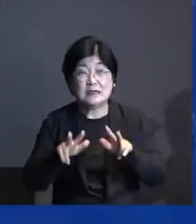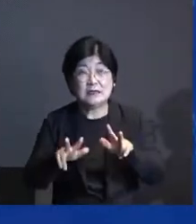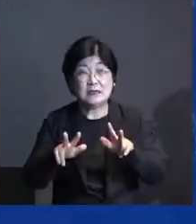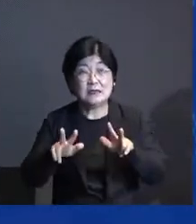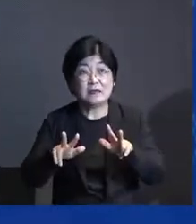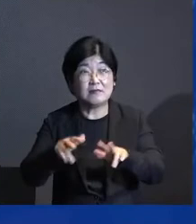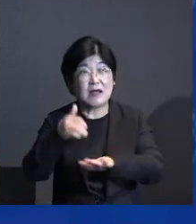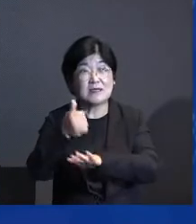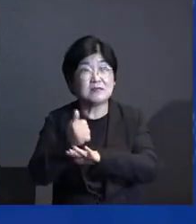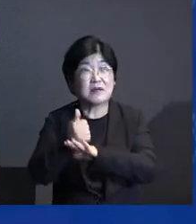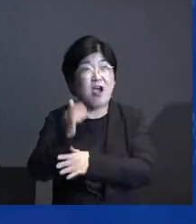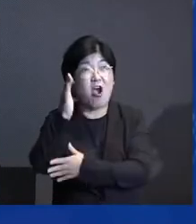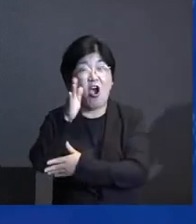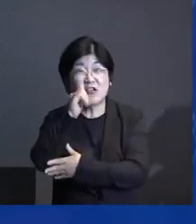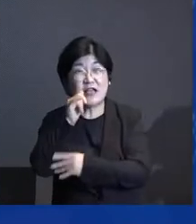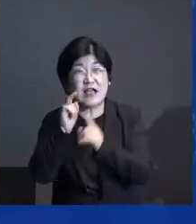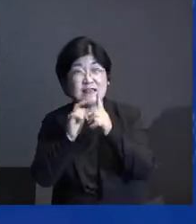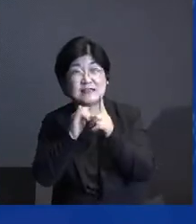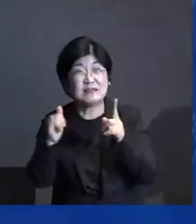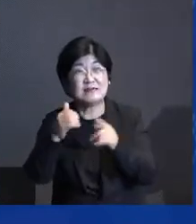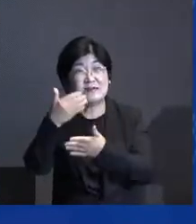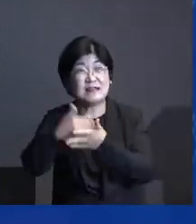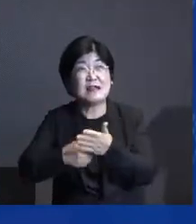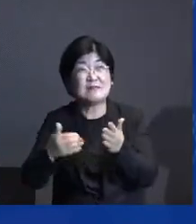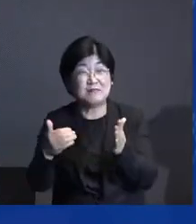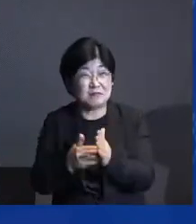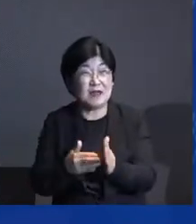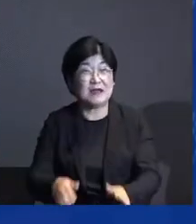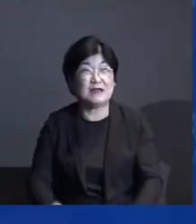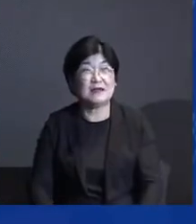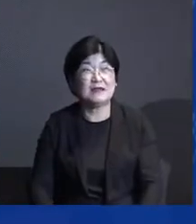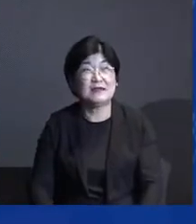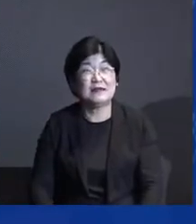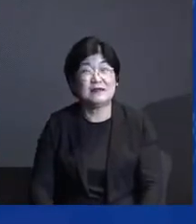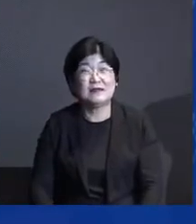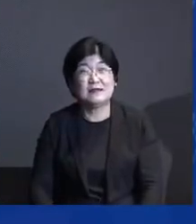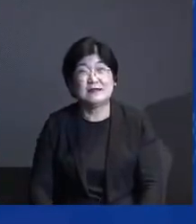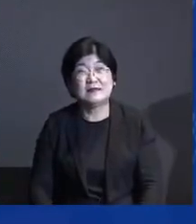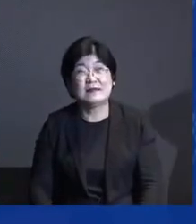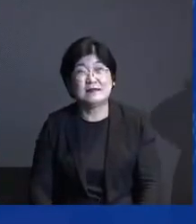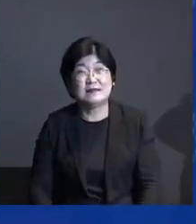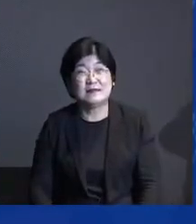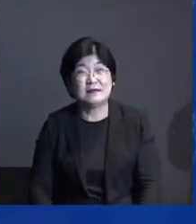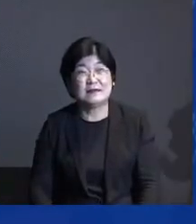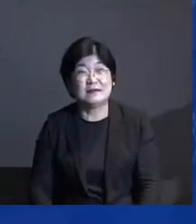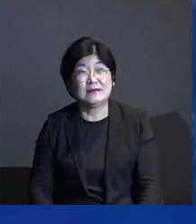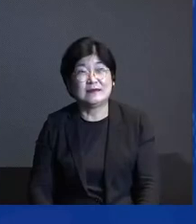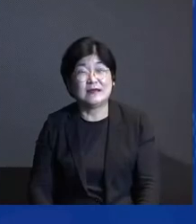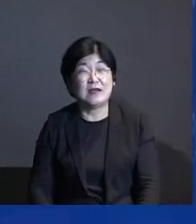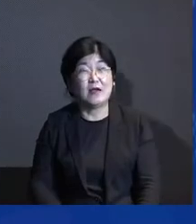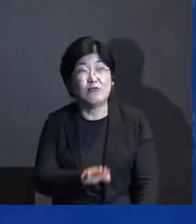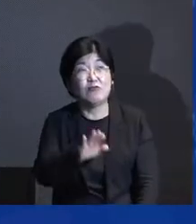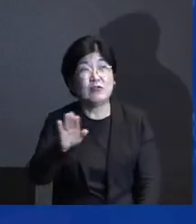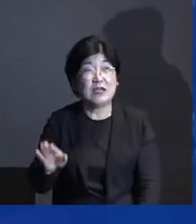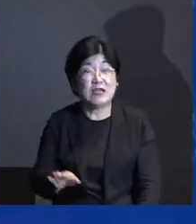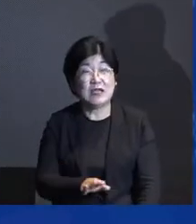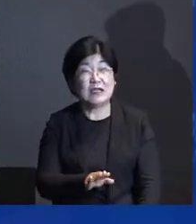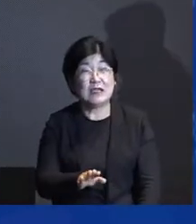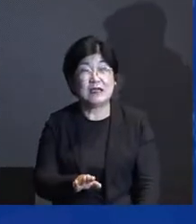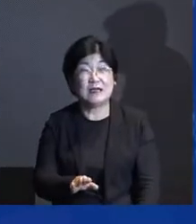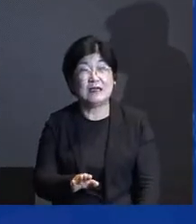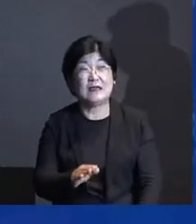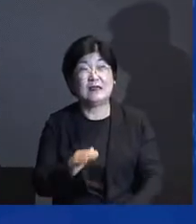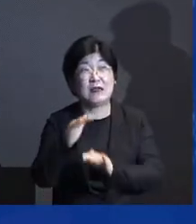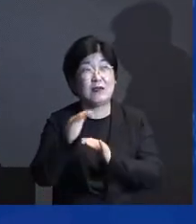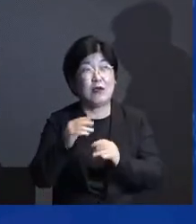final presentation left. And actually, our session had about 180 minutes,